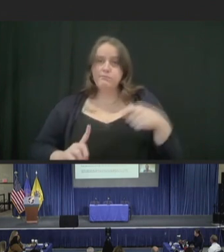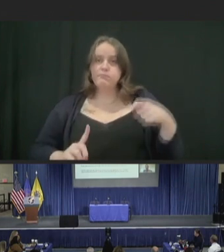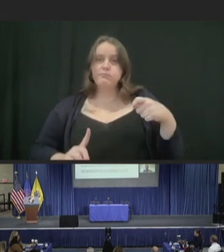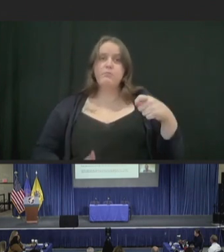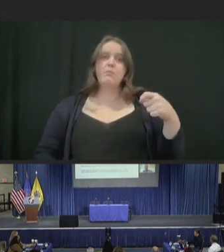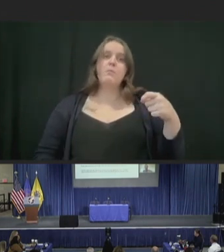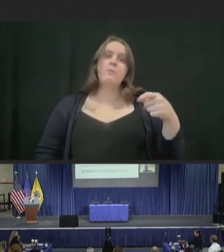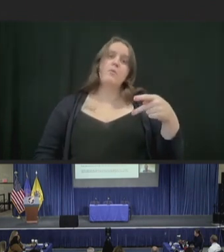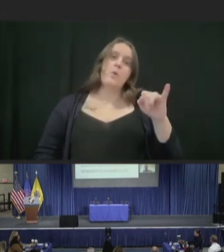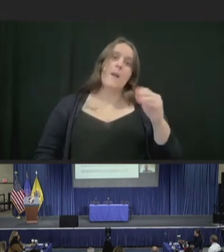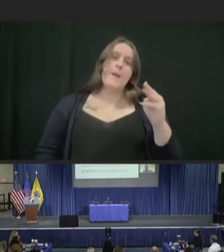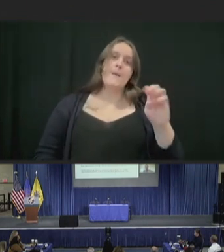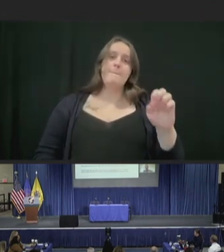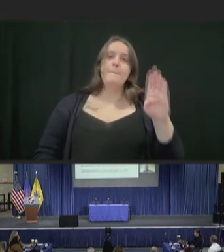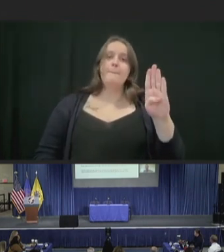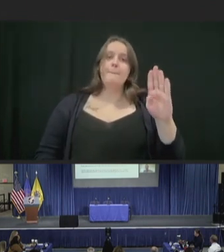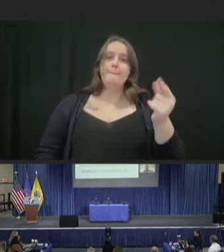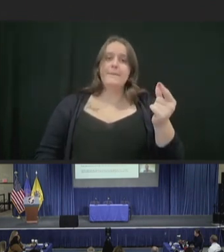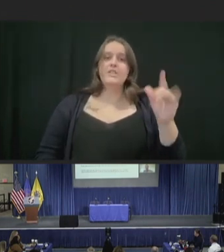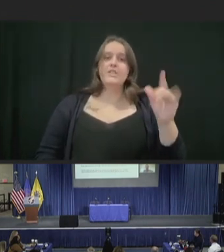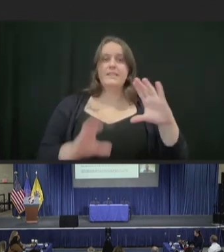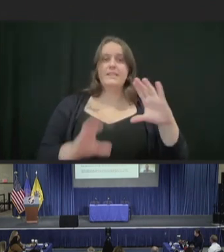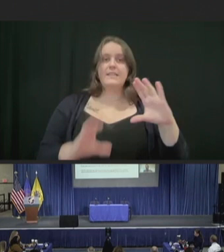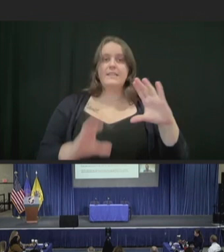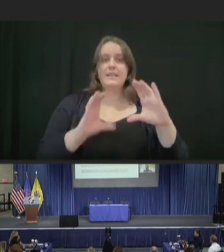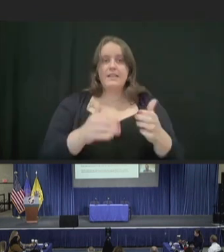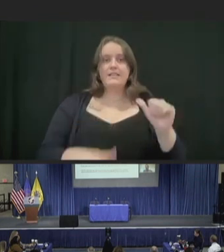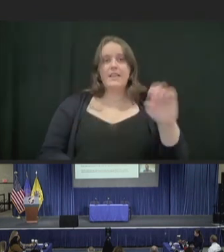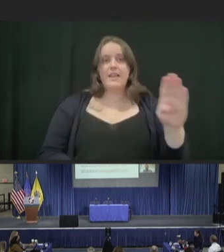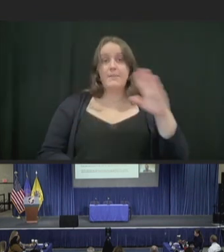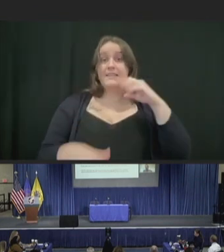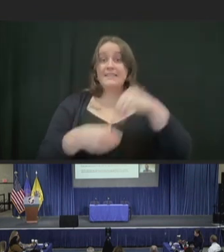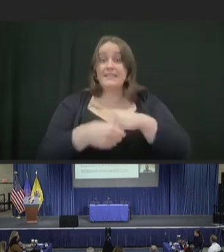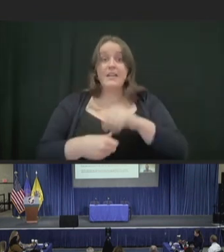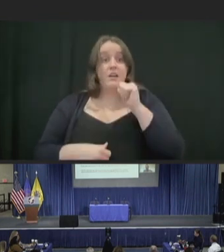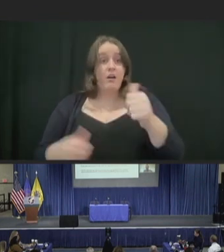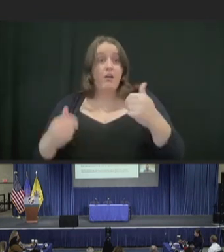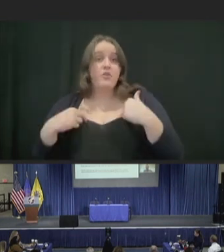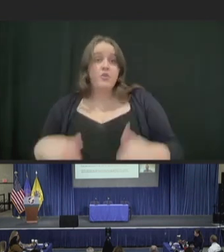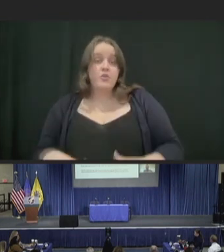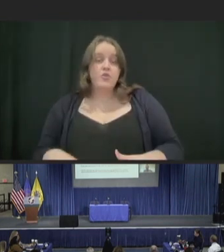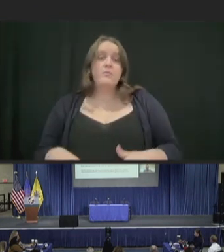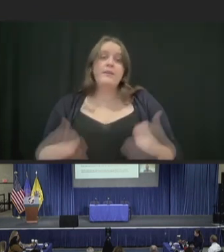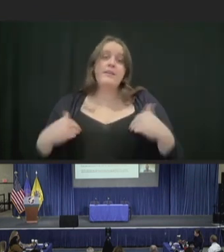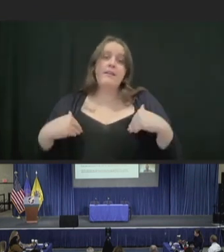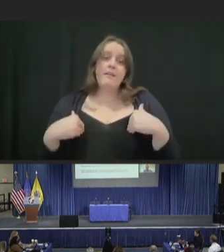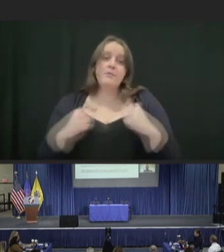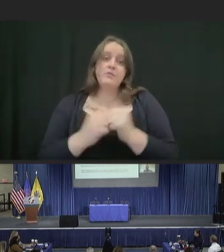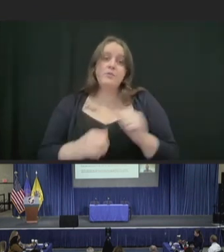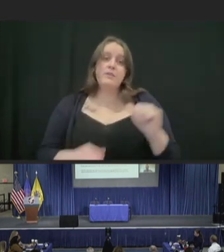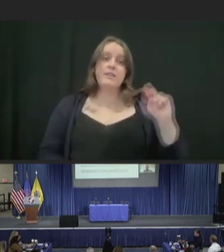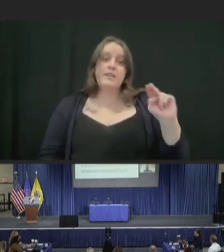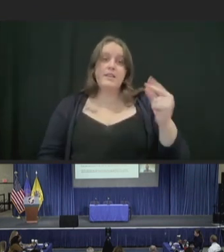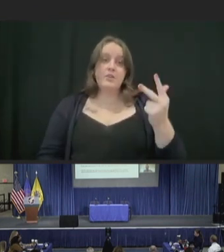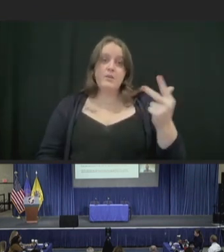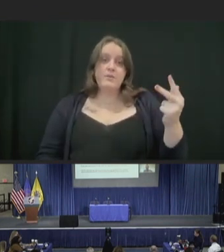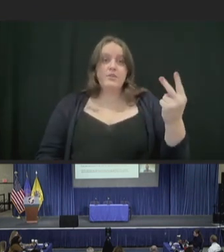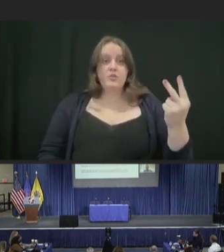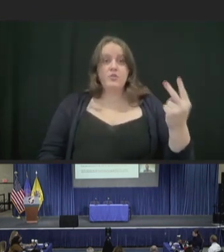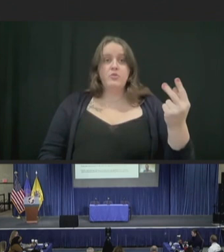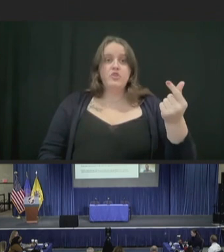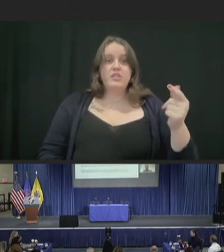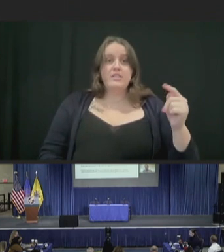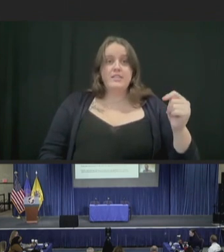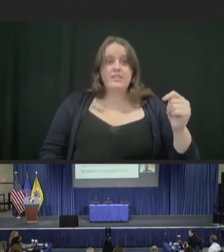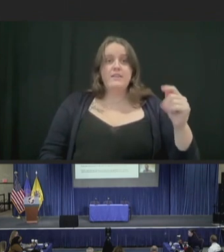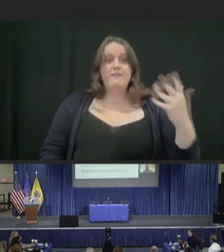non-human primates with N332GT5 and SMNP. We think this is a good proof of principle for targeting